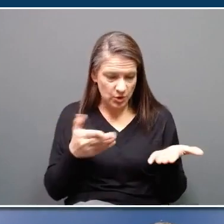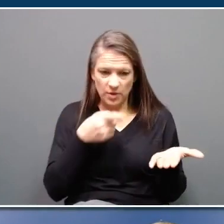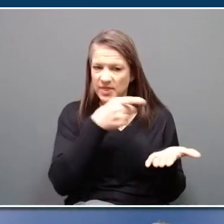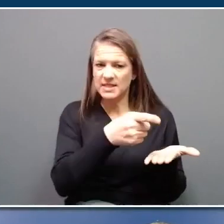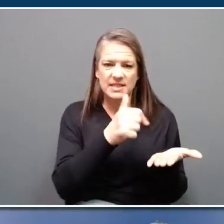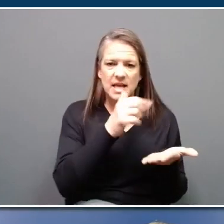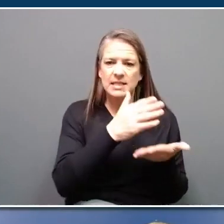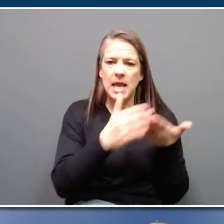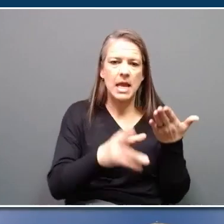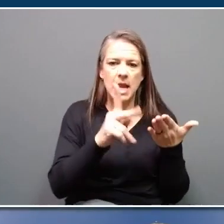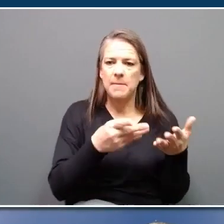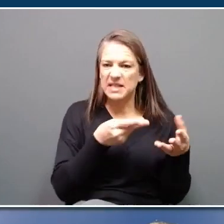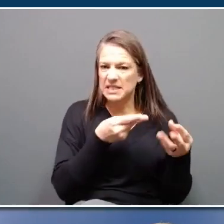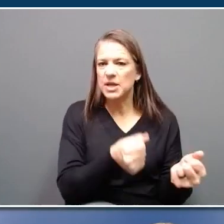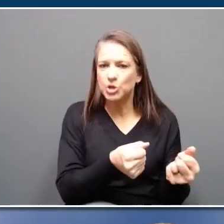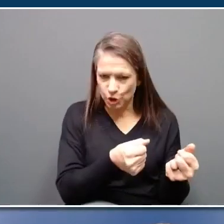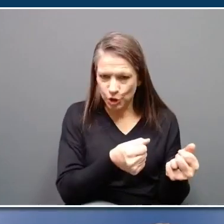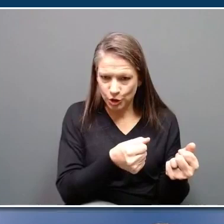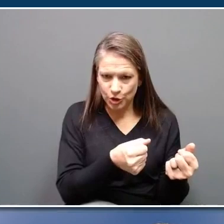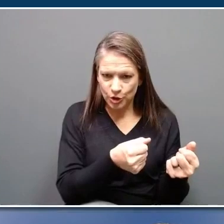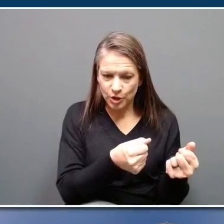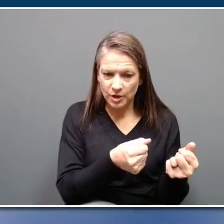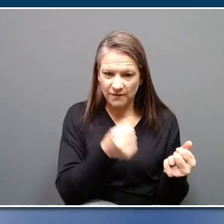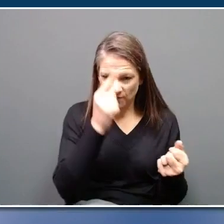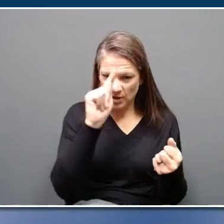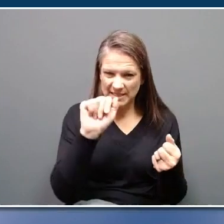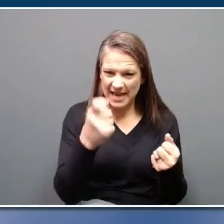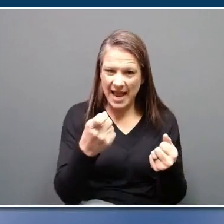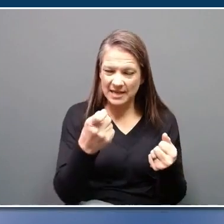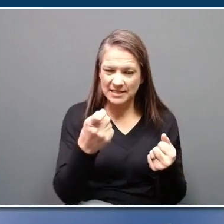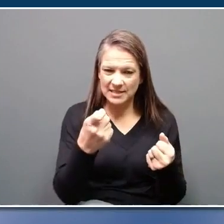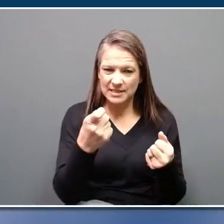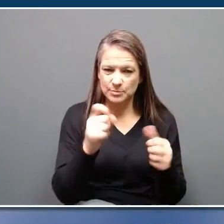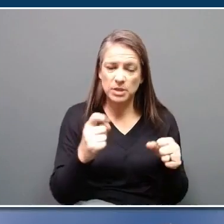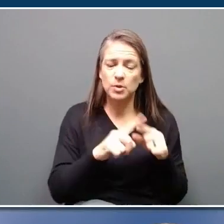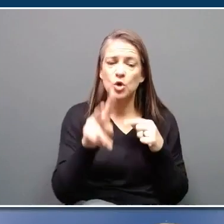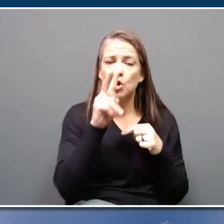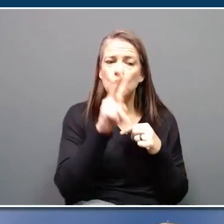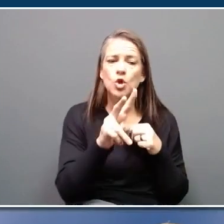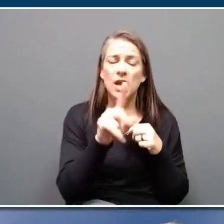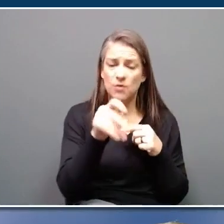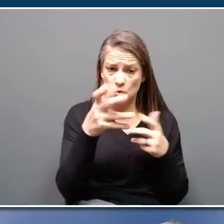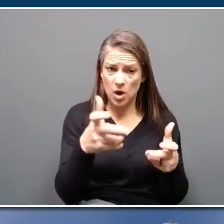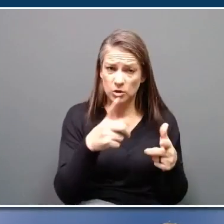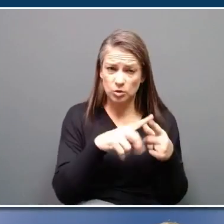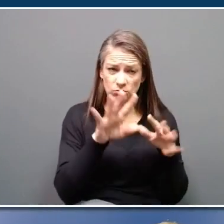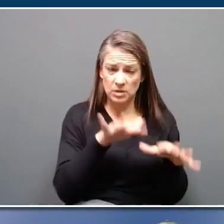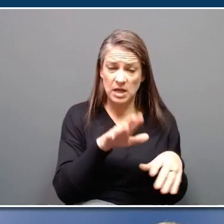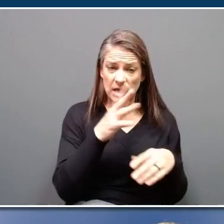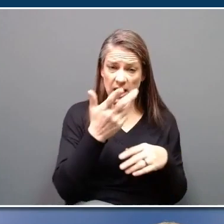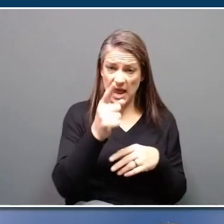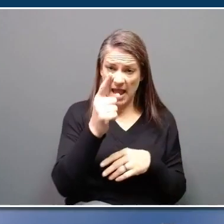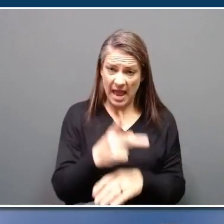as an expenditure when they look at potential tax breaks. But let me tell you, if you want to get down 0.5 point in